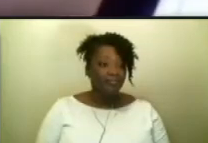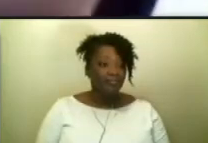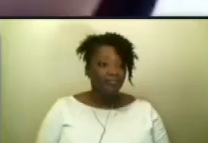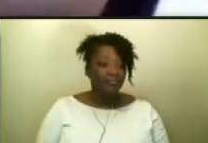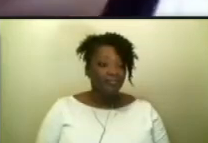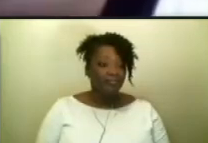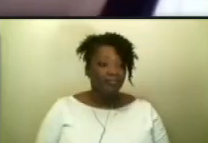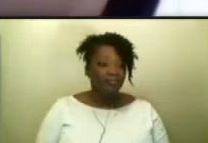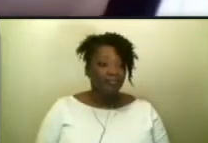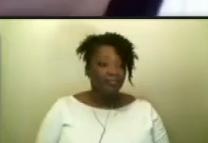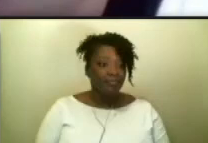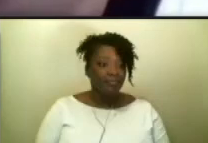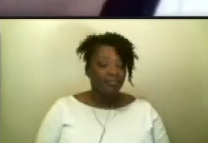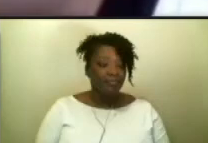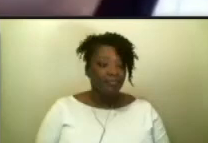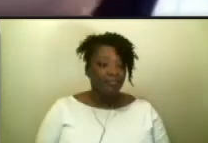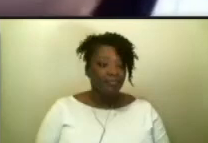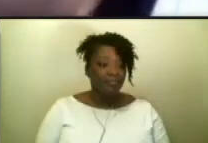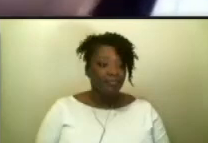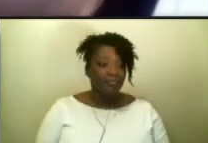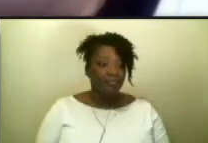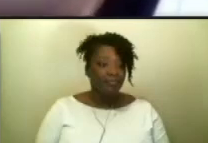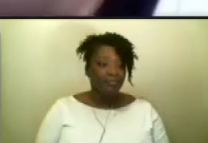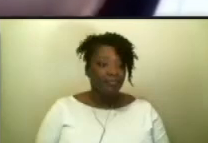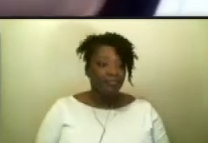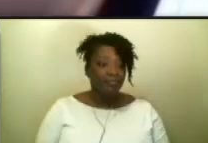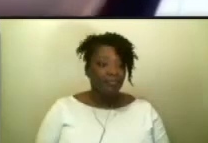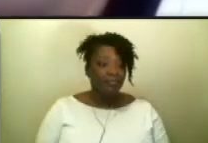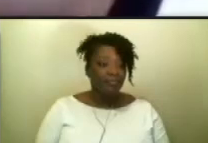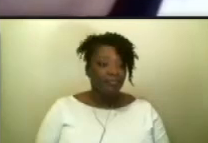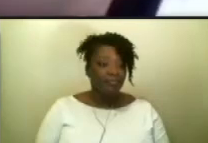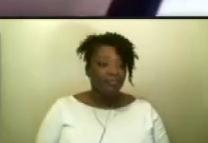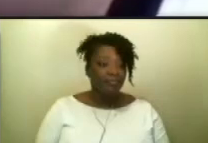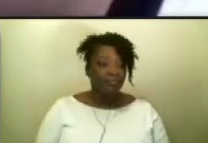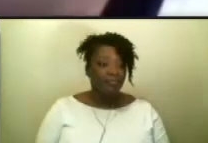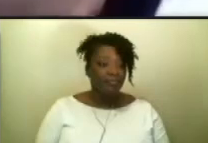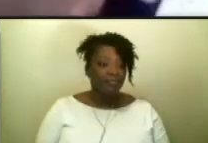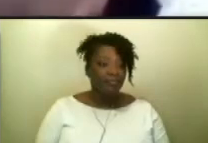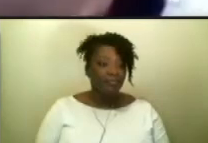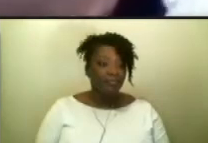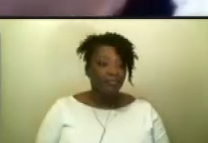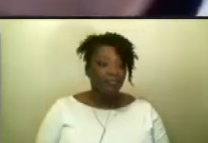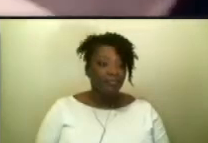313-626-7440. Hoy, su servidora, Gloria Rosas y Cristina Ruiz, harán la traducción.